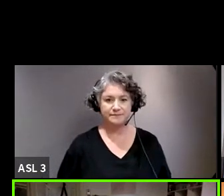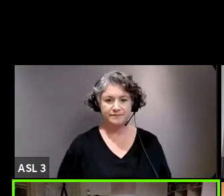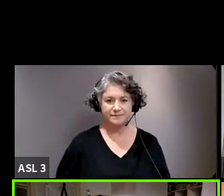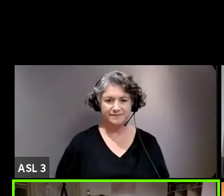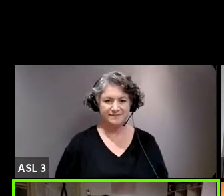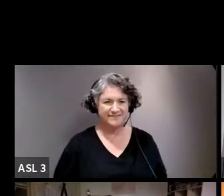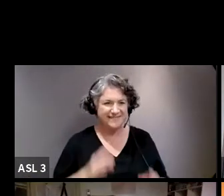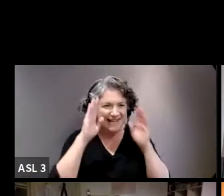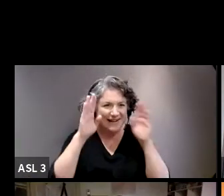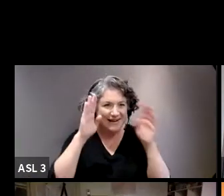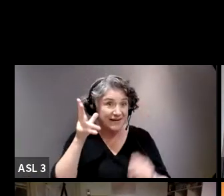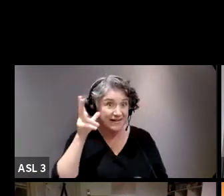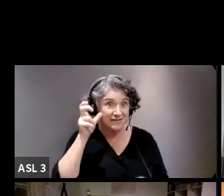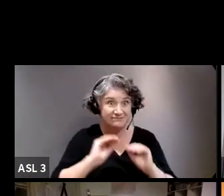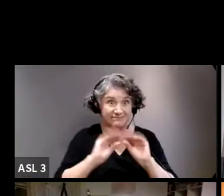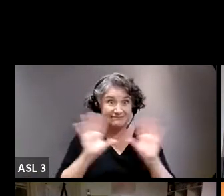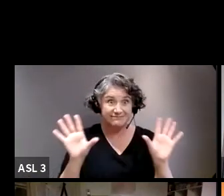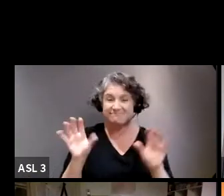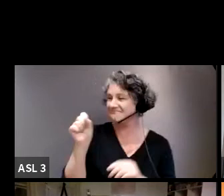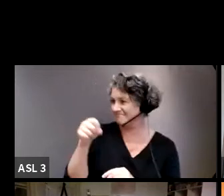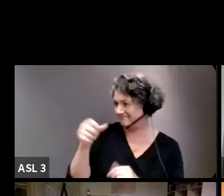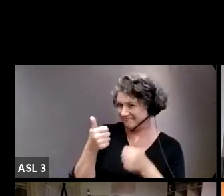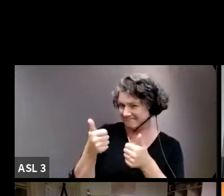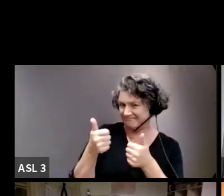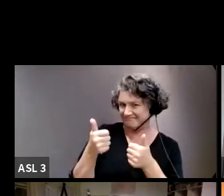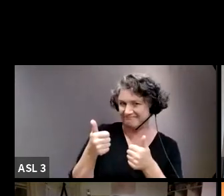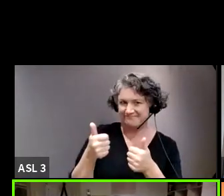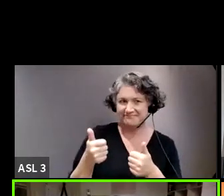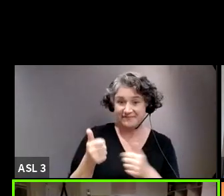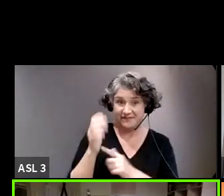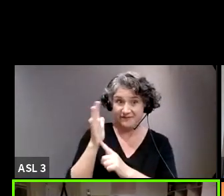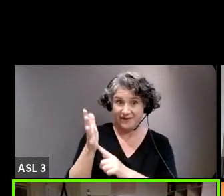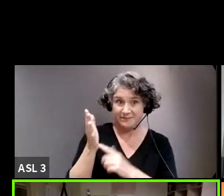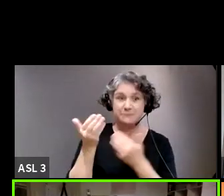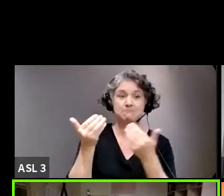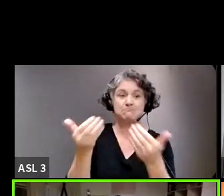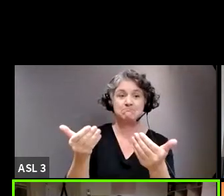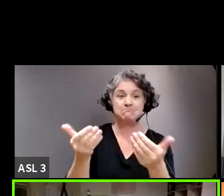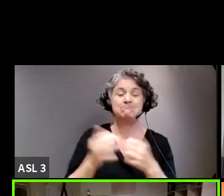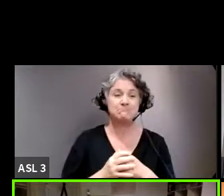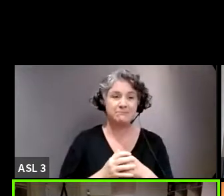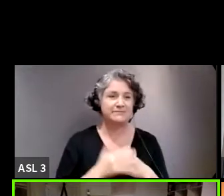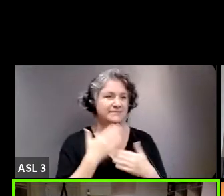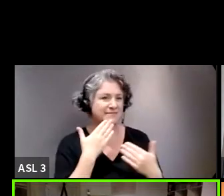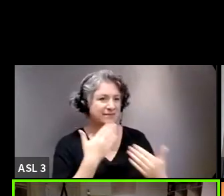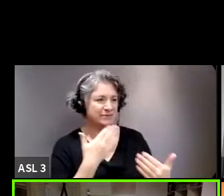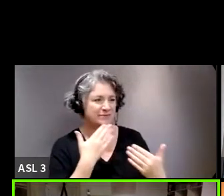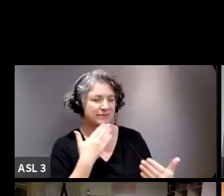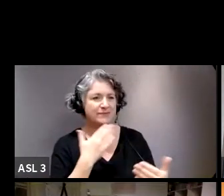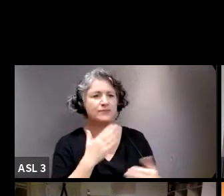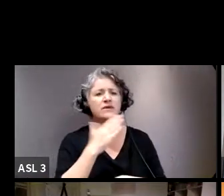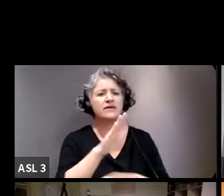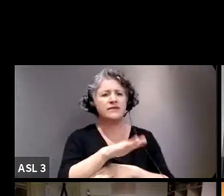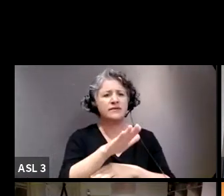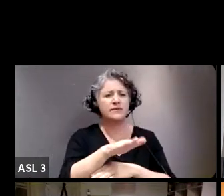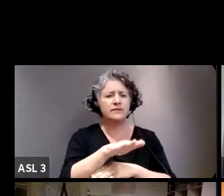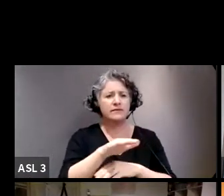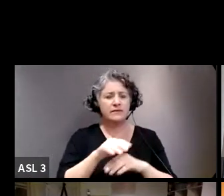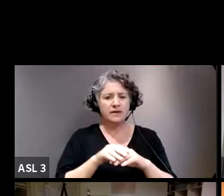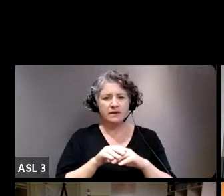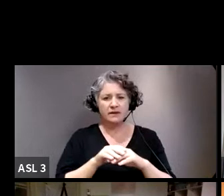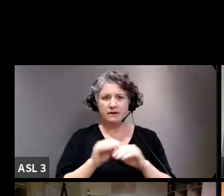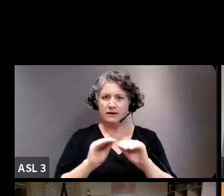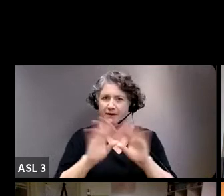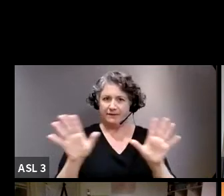hello can you hear me uh yes i can uh you have five minutes please go ahead thank you uh good afternoon so i'm gonna